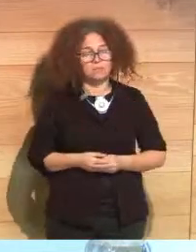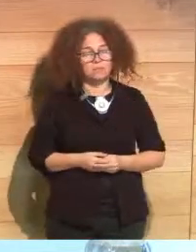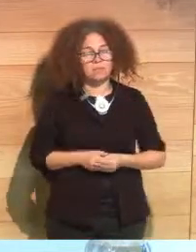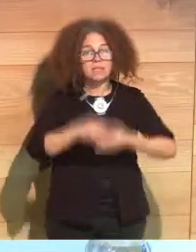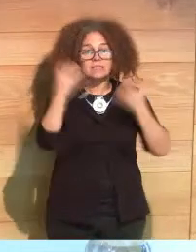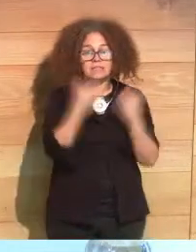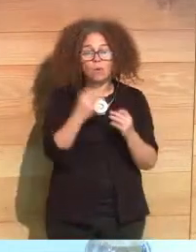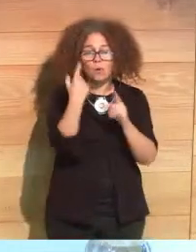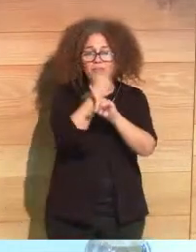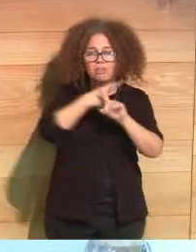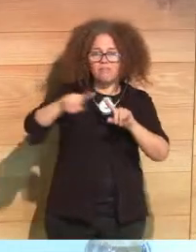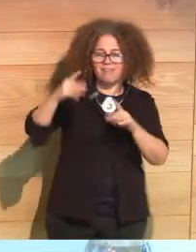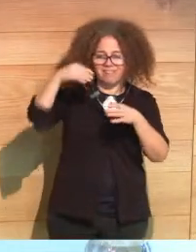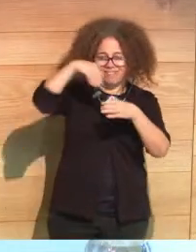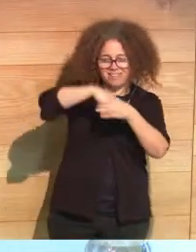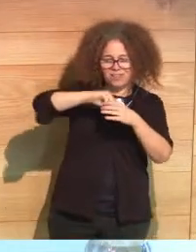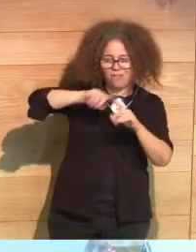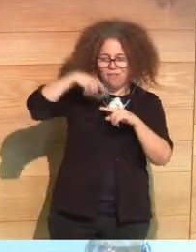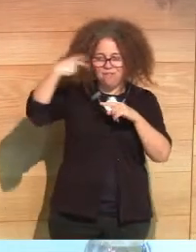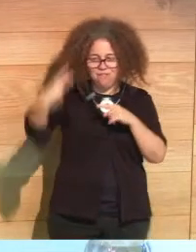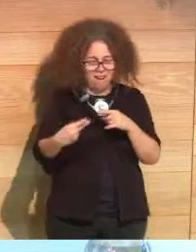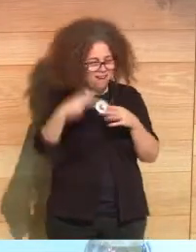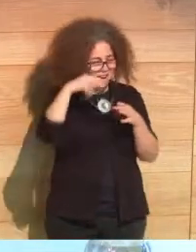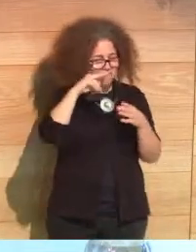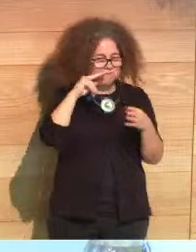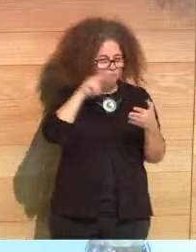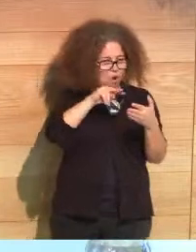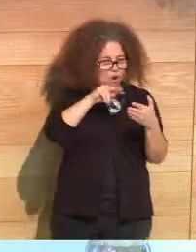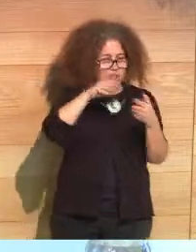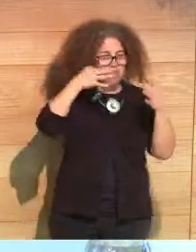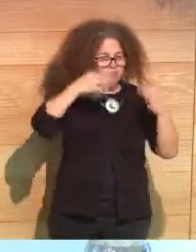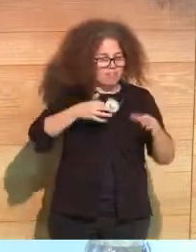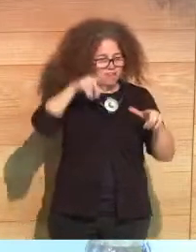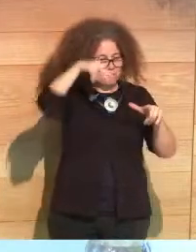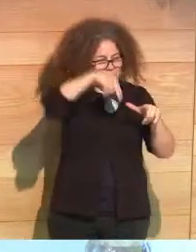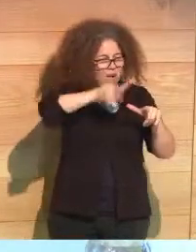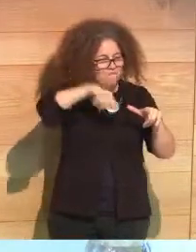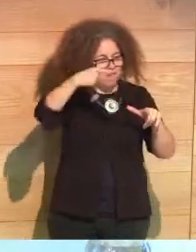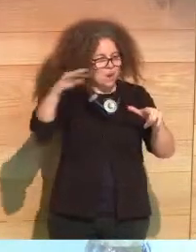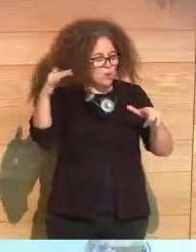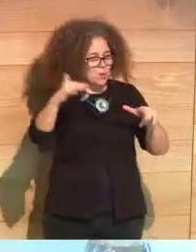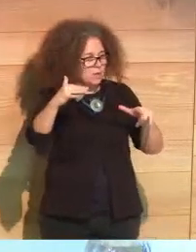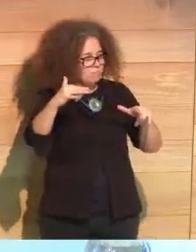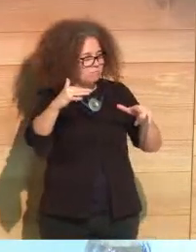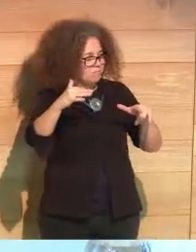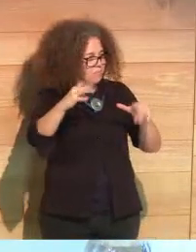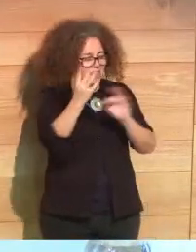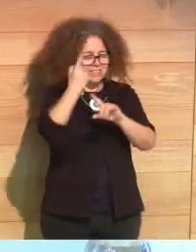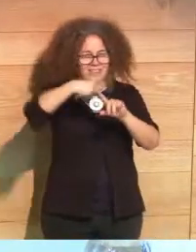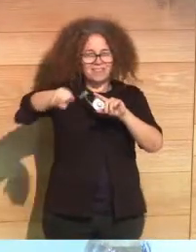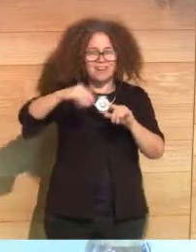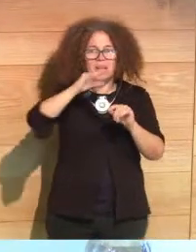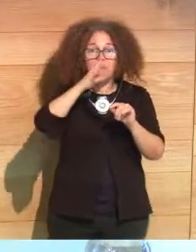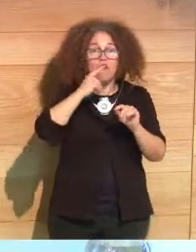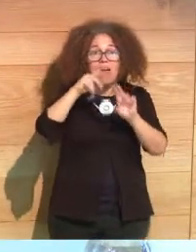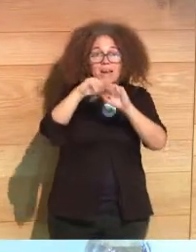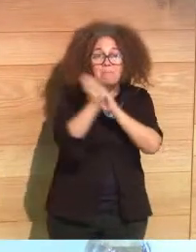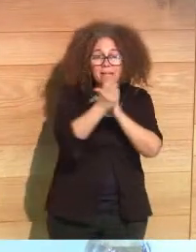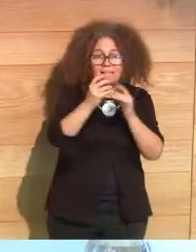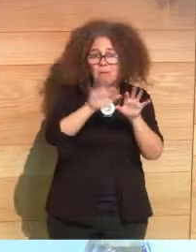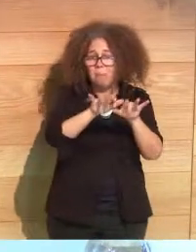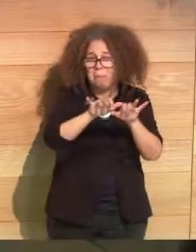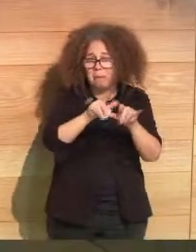this, because there's just so much you can do with virtual tools, even if we like to use them